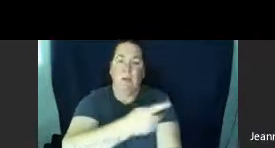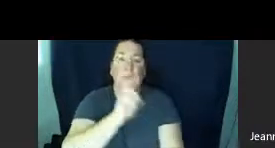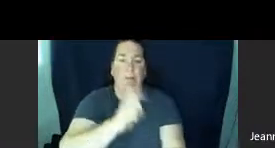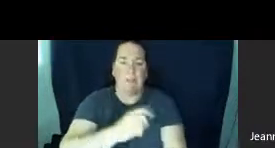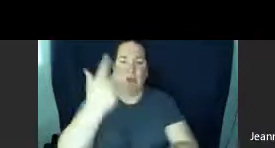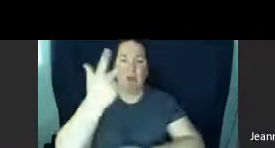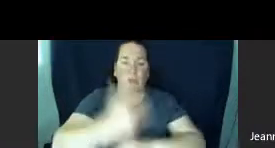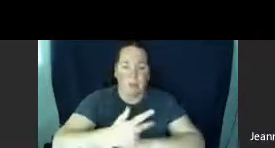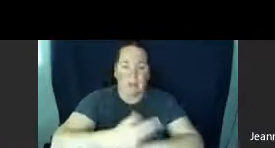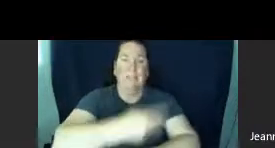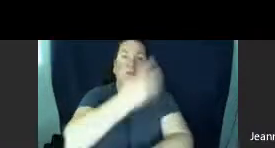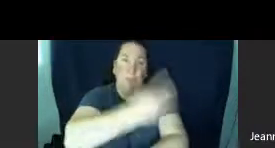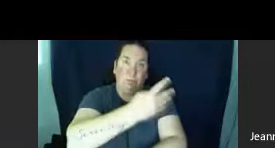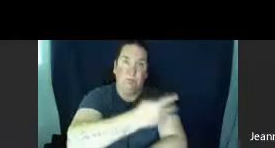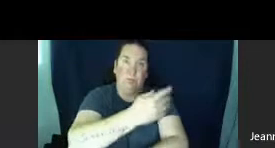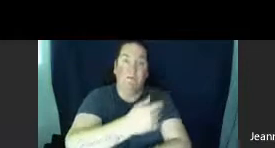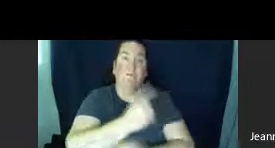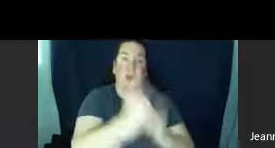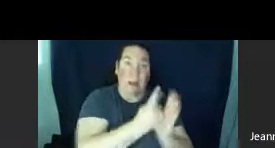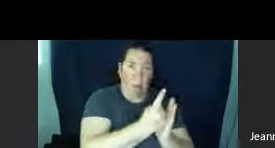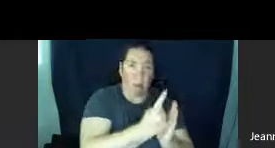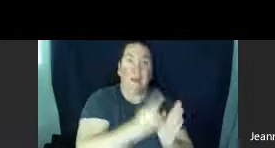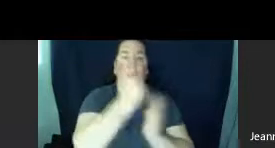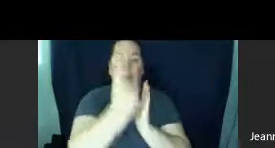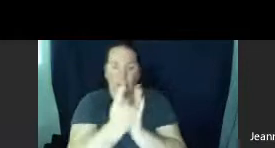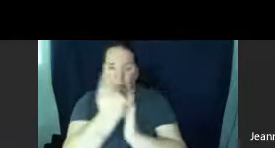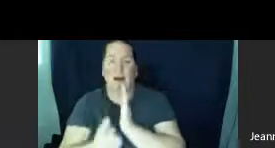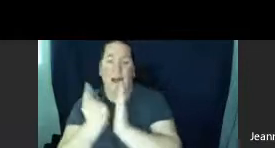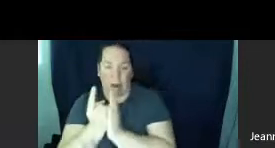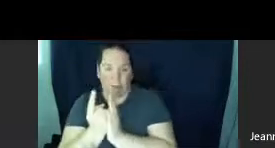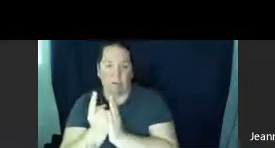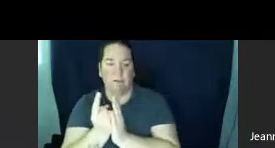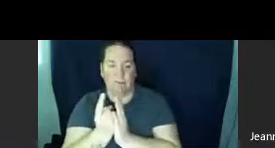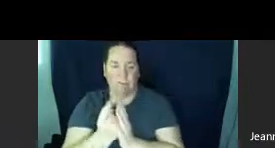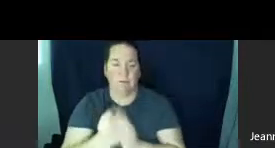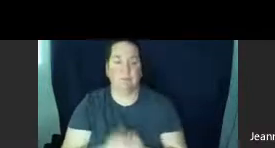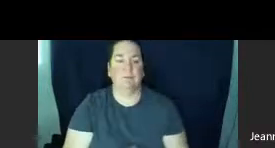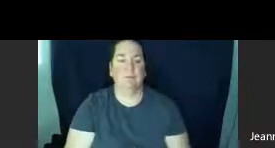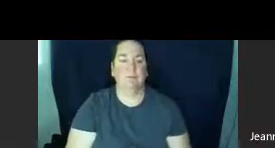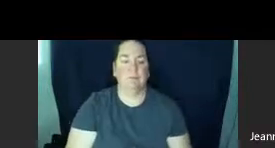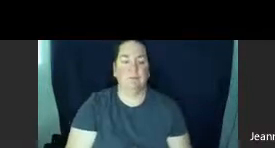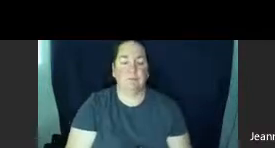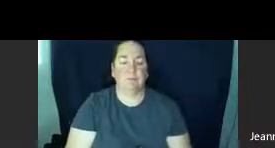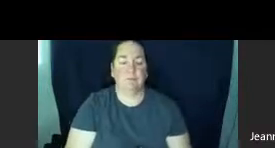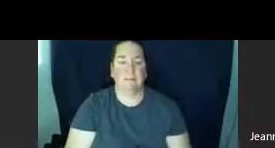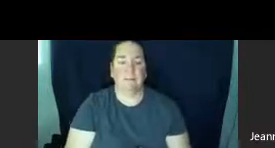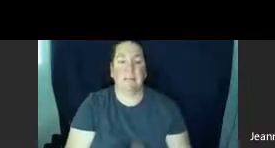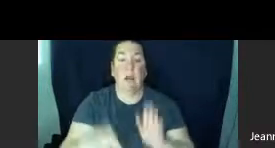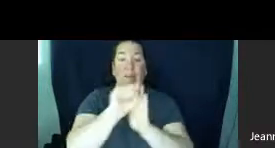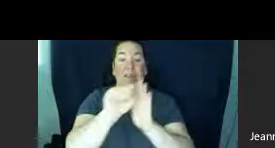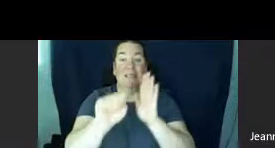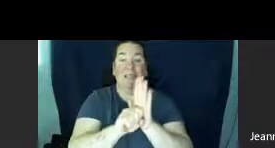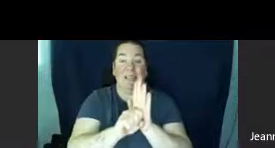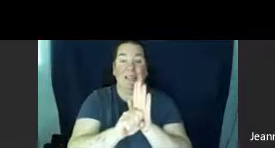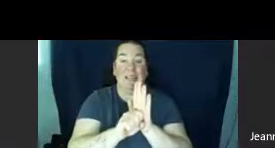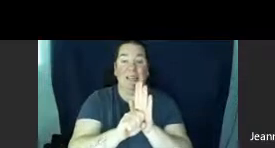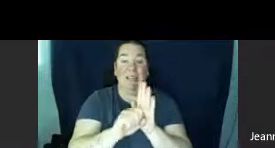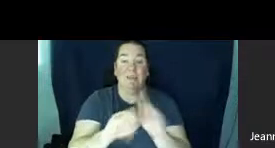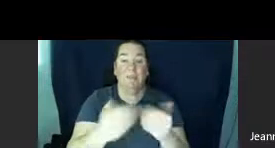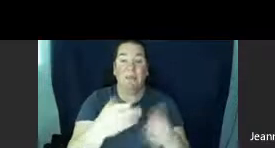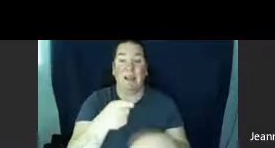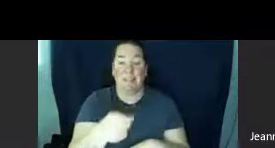a row. This is the one drug that is not administered by the state and by the federal government, and